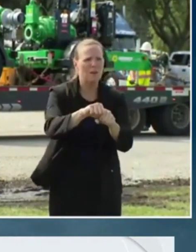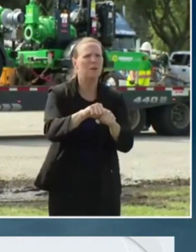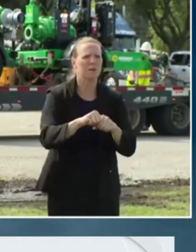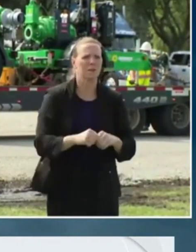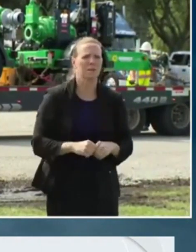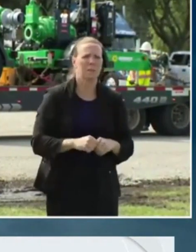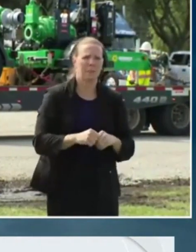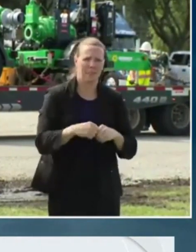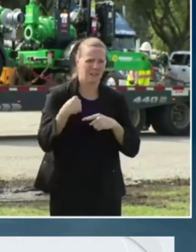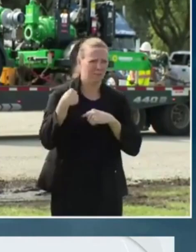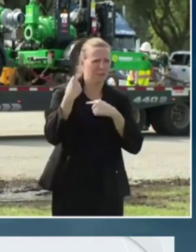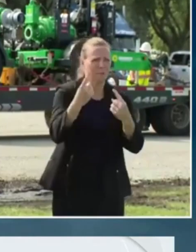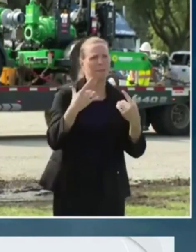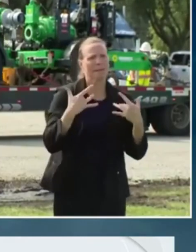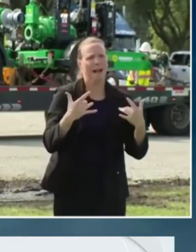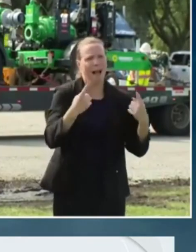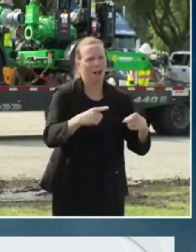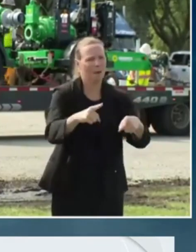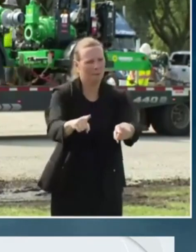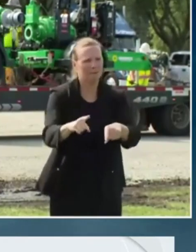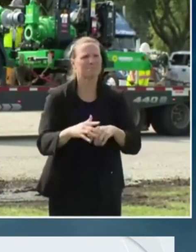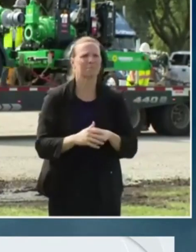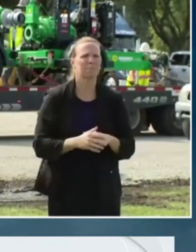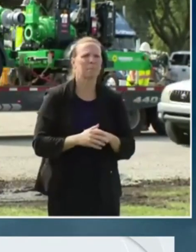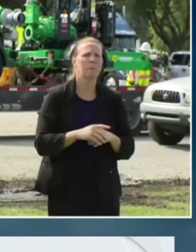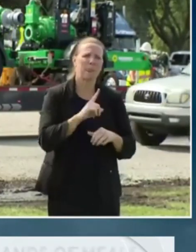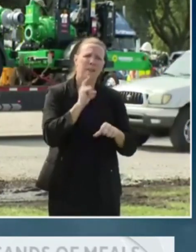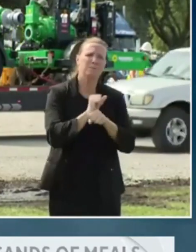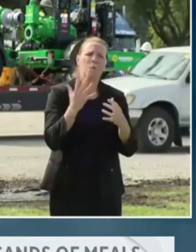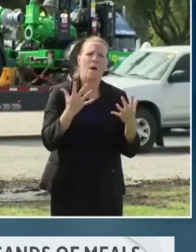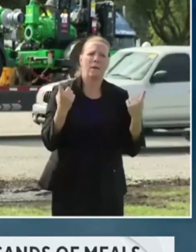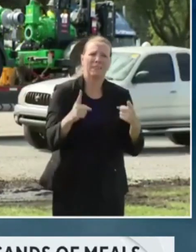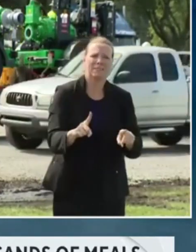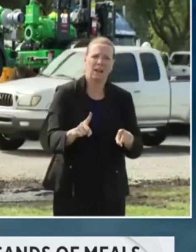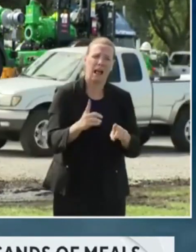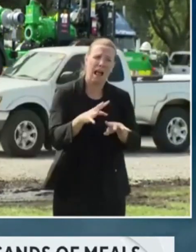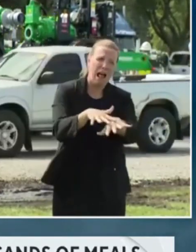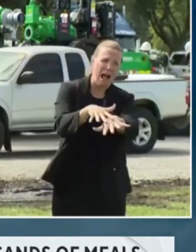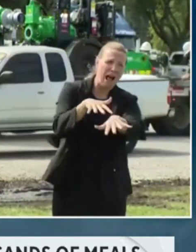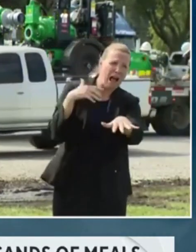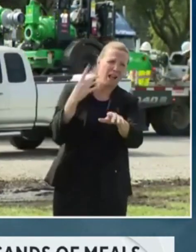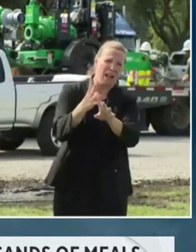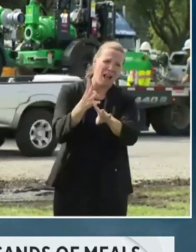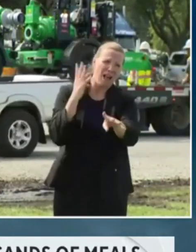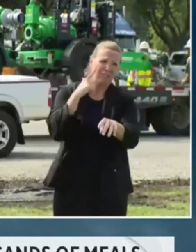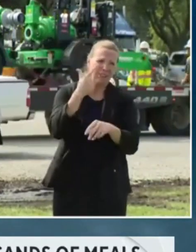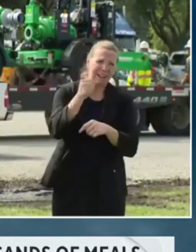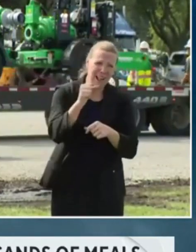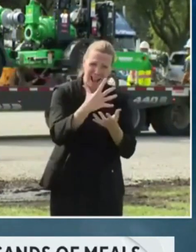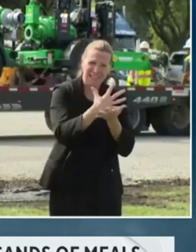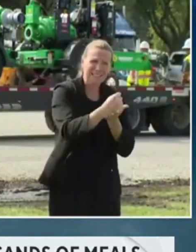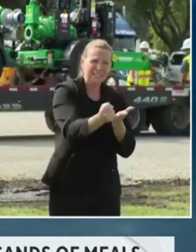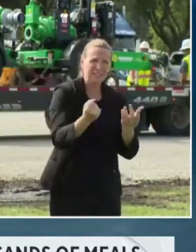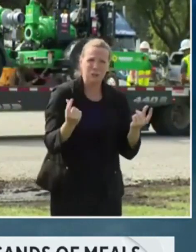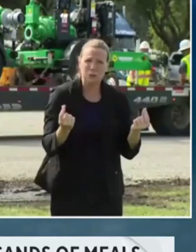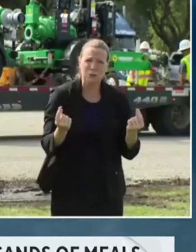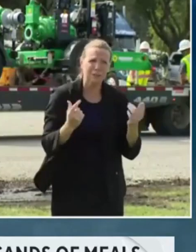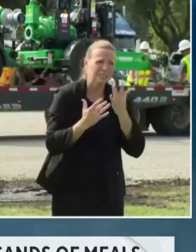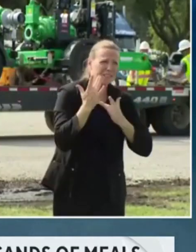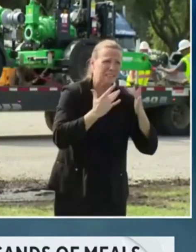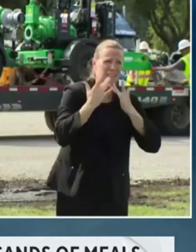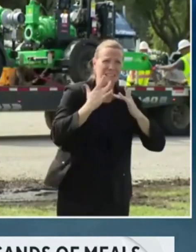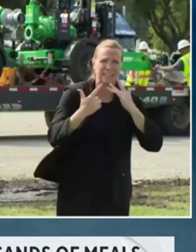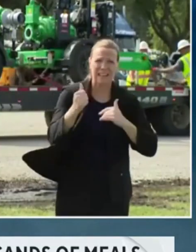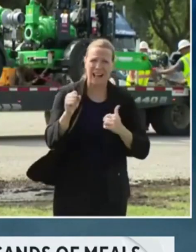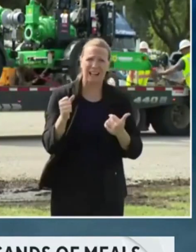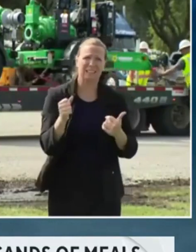typically happen. What's happening is there's long lines, the gas stations run out of fuel, but the fuel supply